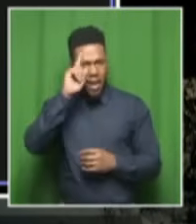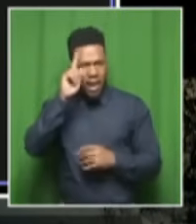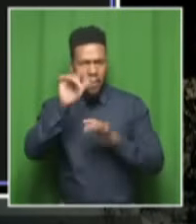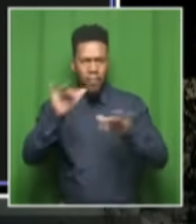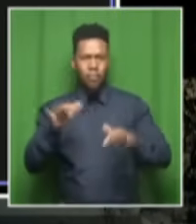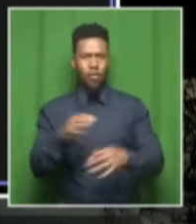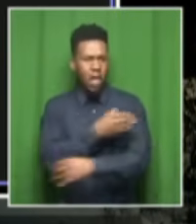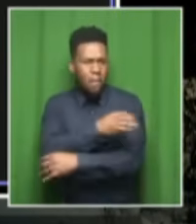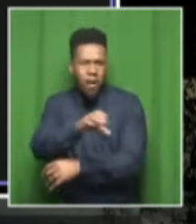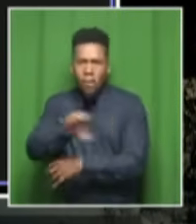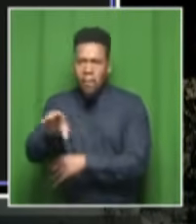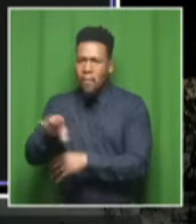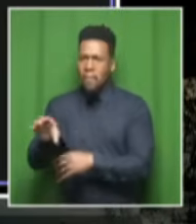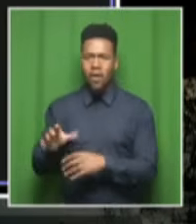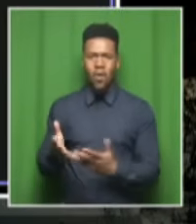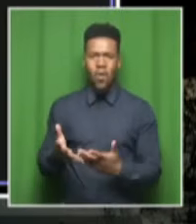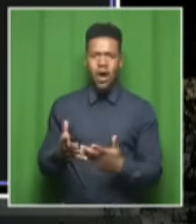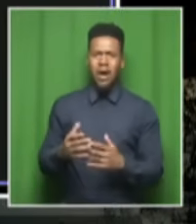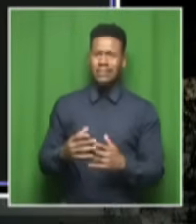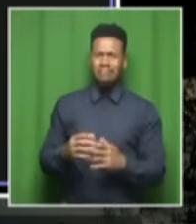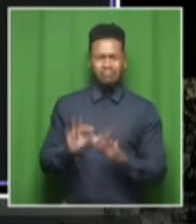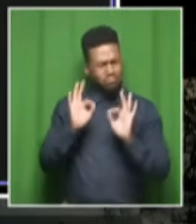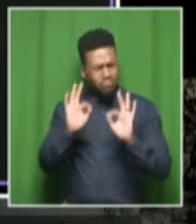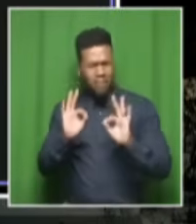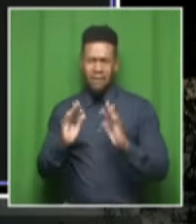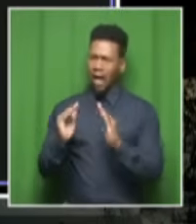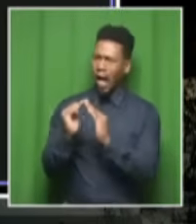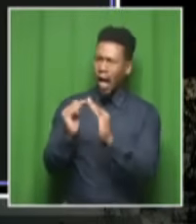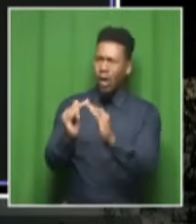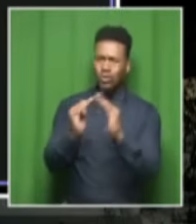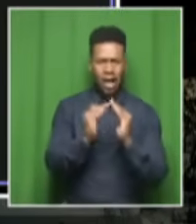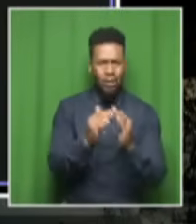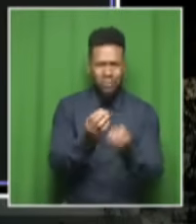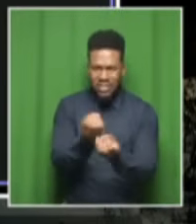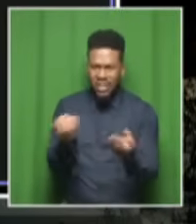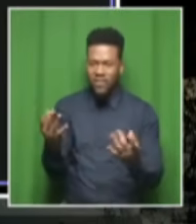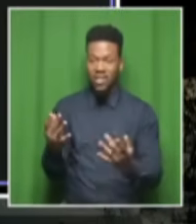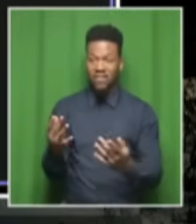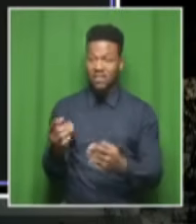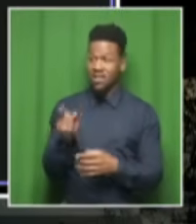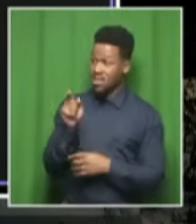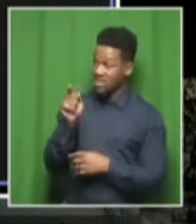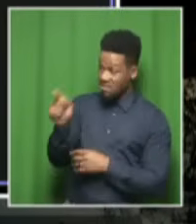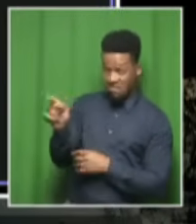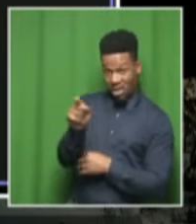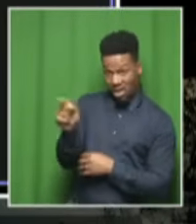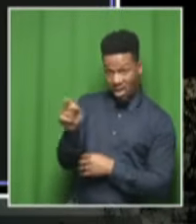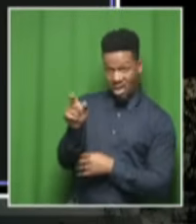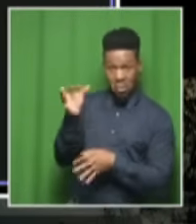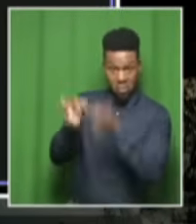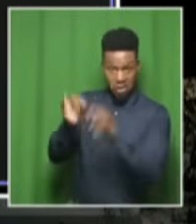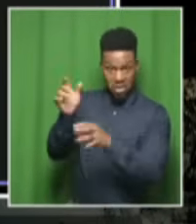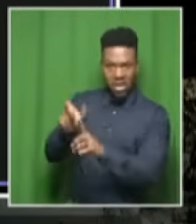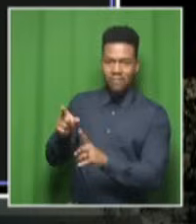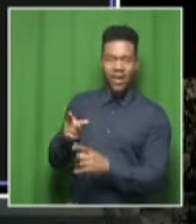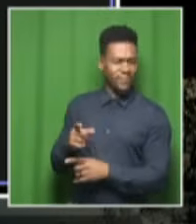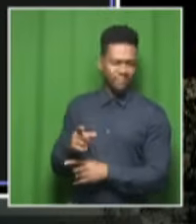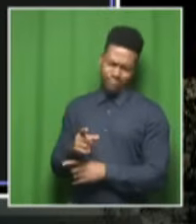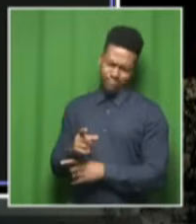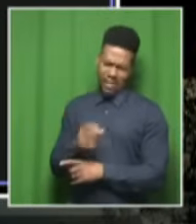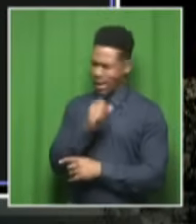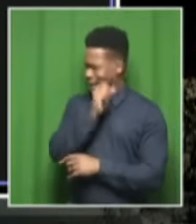the country proper housing, you know, everything that we need, they choose to give themselves massive salaries. Or,